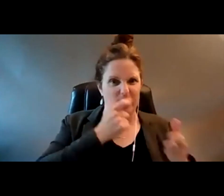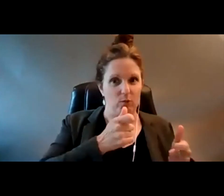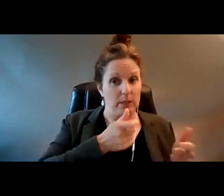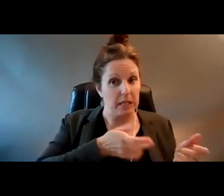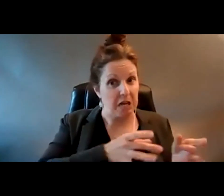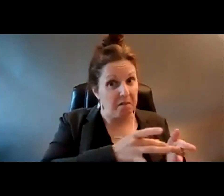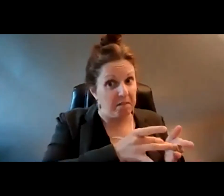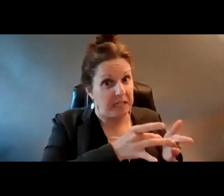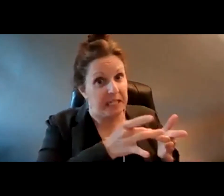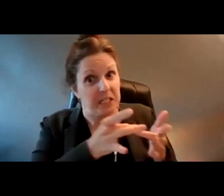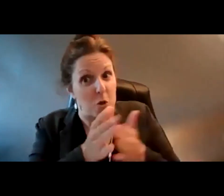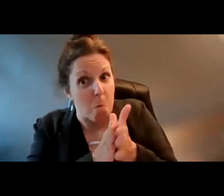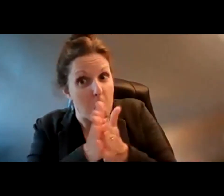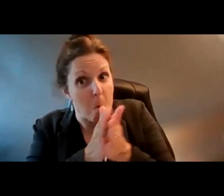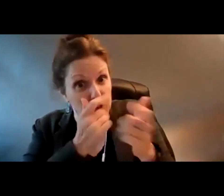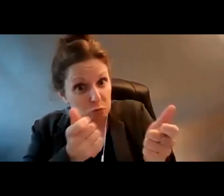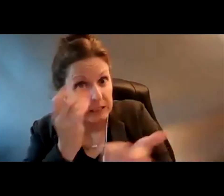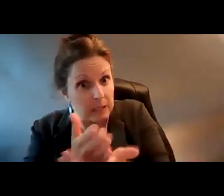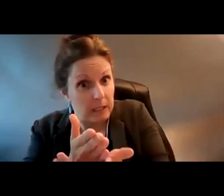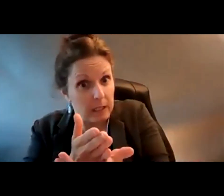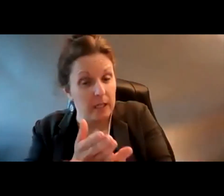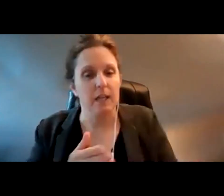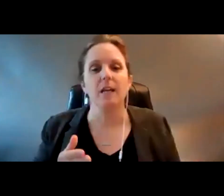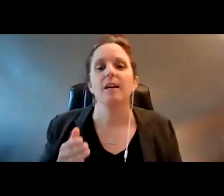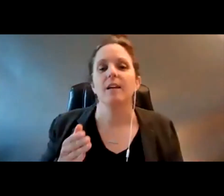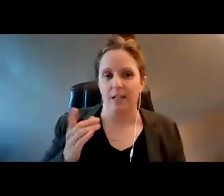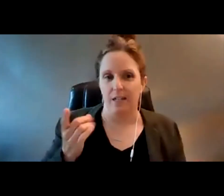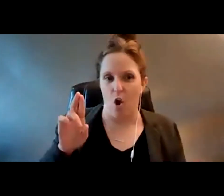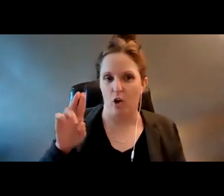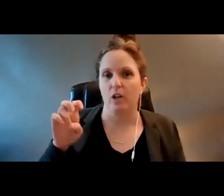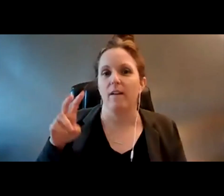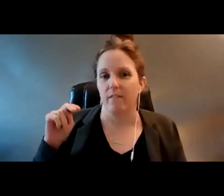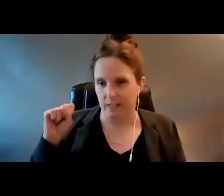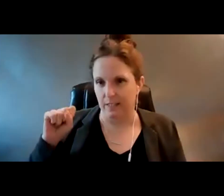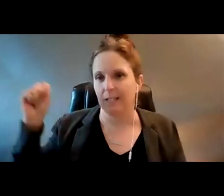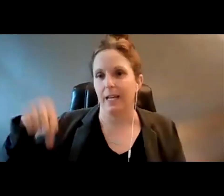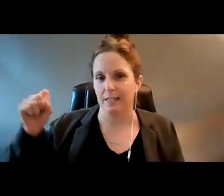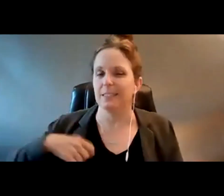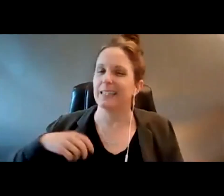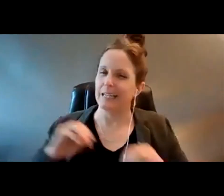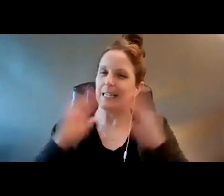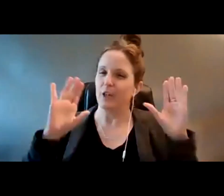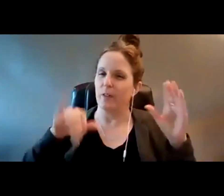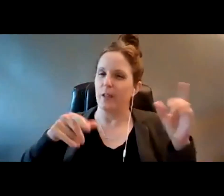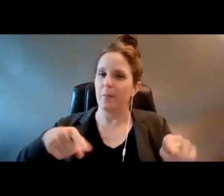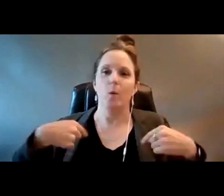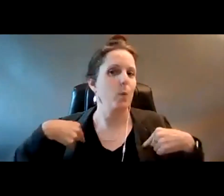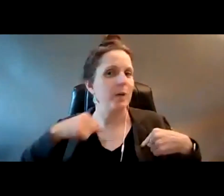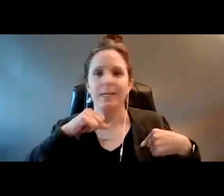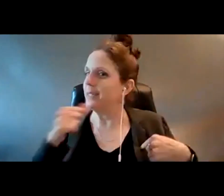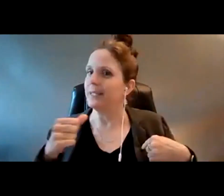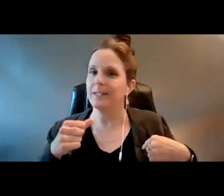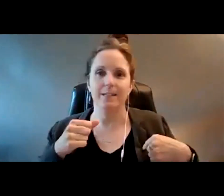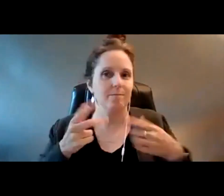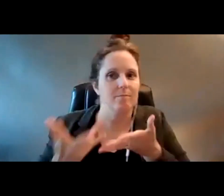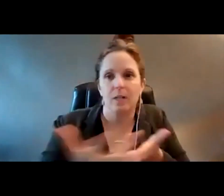of the study affect the abstinence outcome? Did CHW involvement move people from lack of